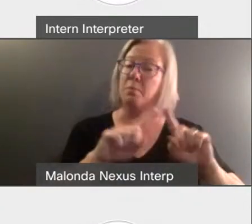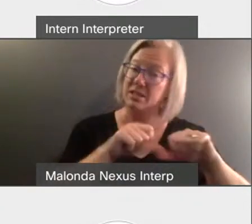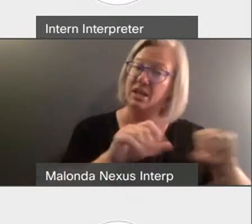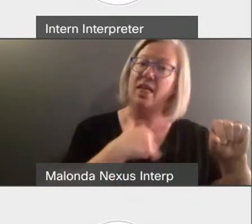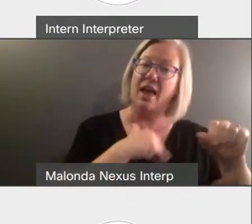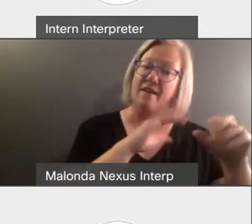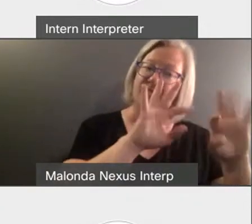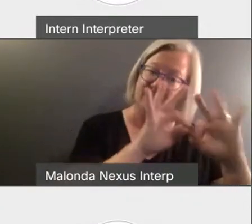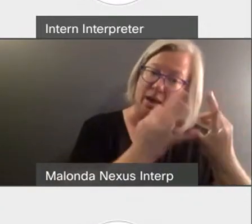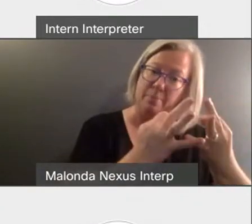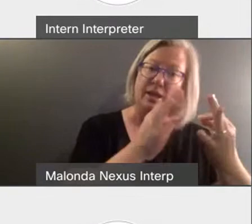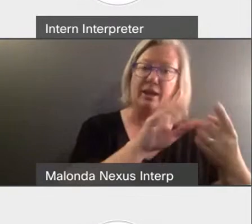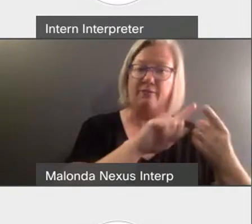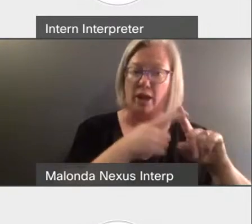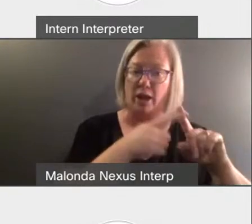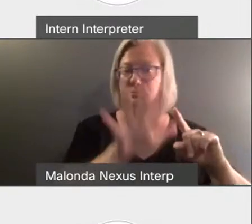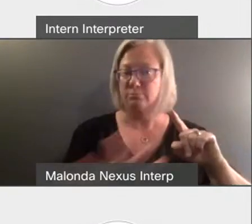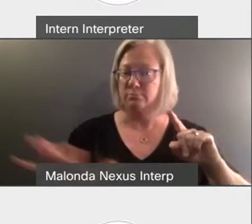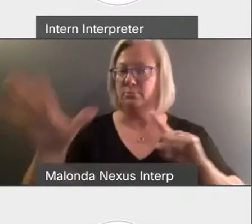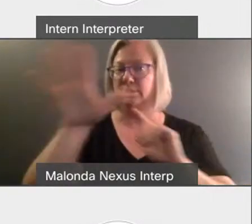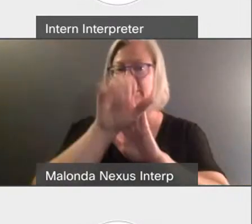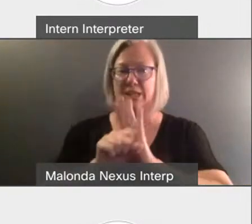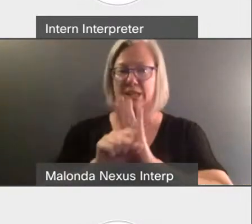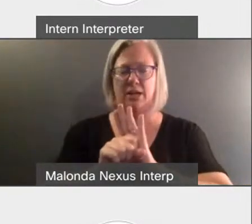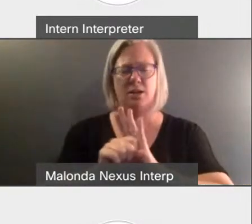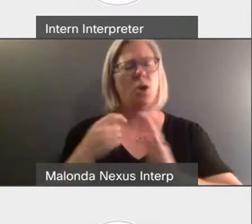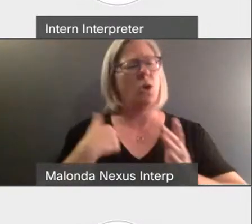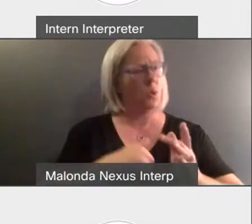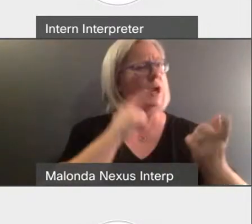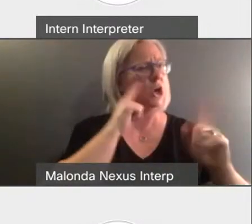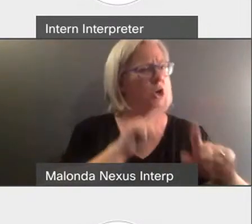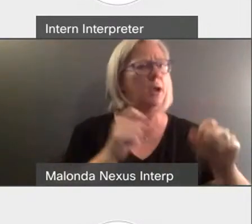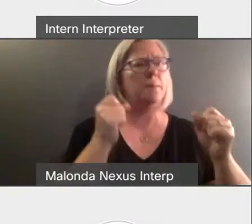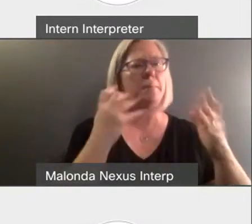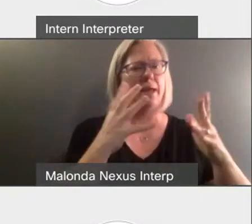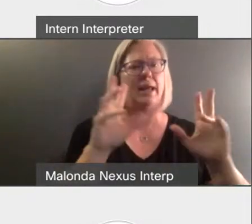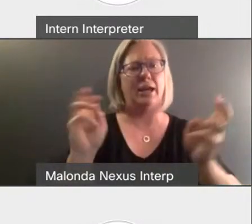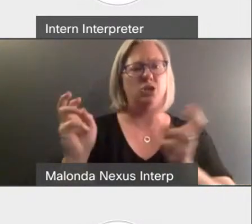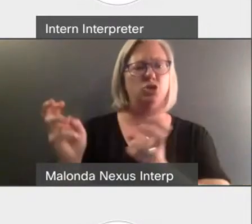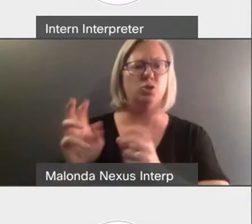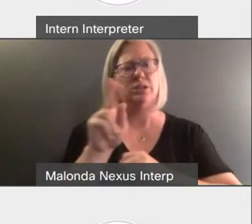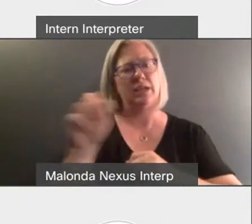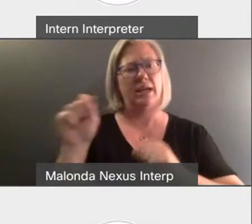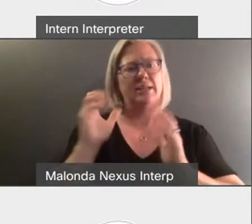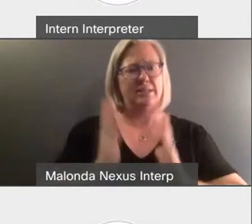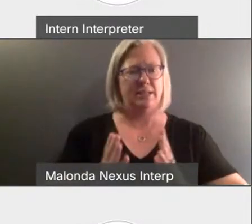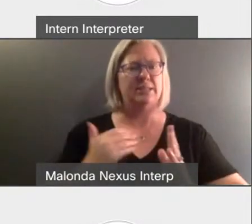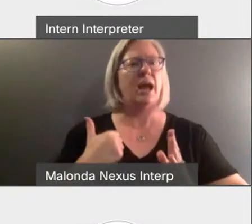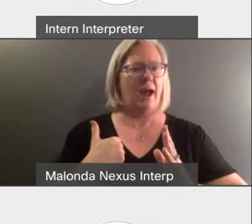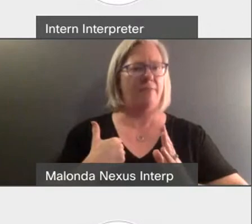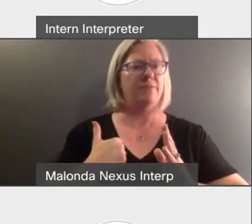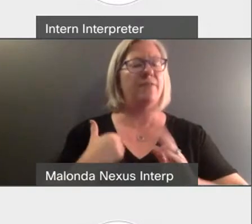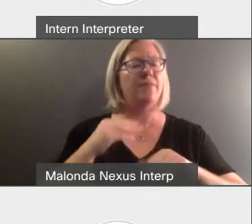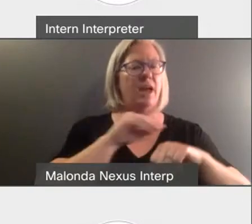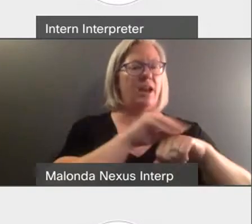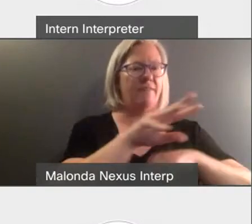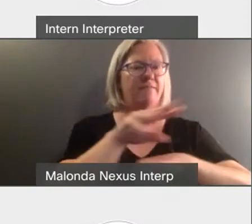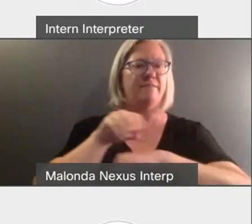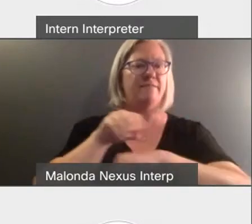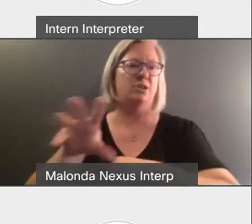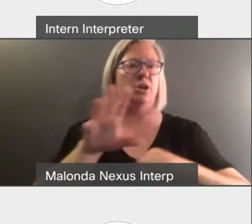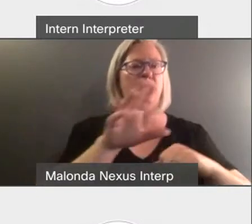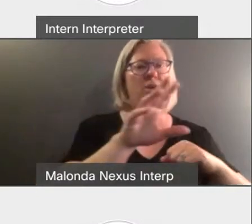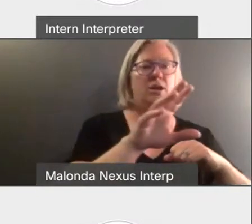across the state. We agree that there are many issues we Kansans today have that affect urban and rural people